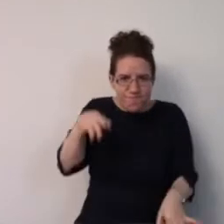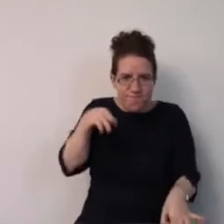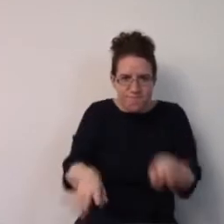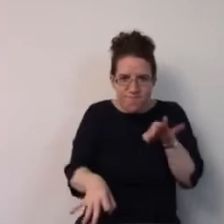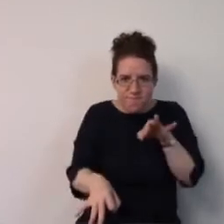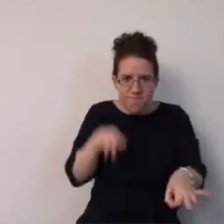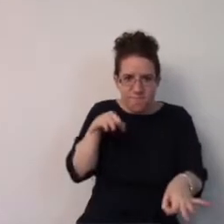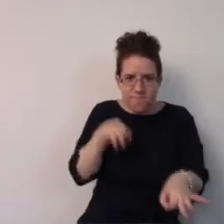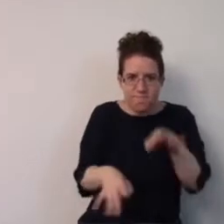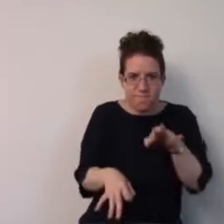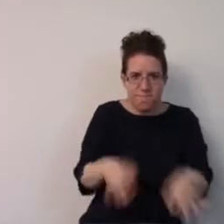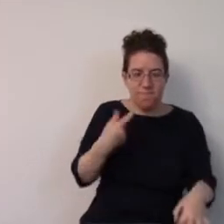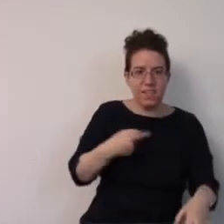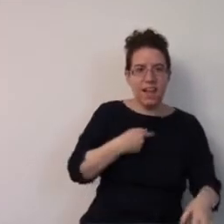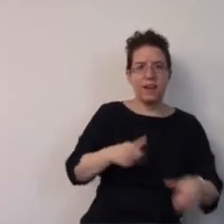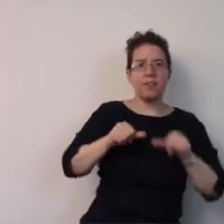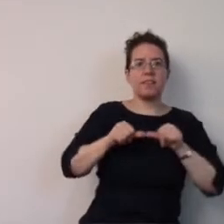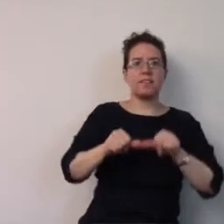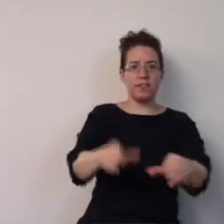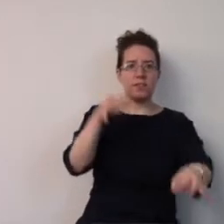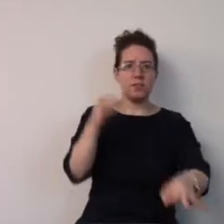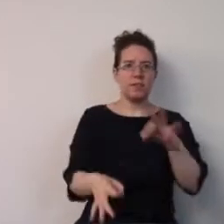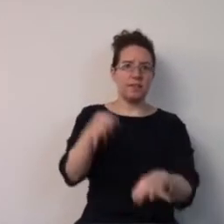annihilated. Yes. Amen. Until he's wiped out.